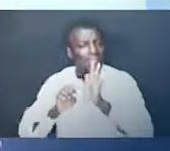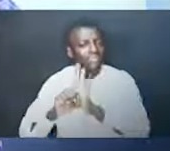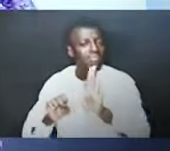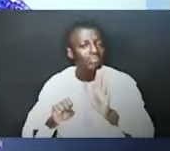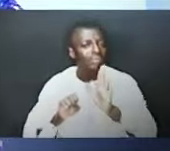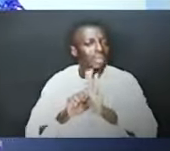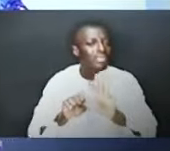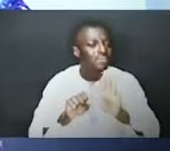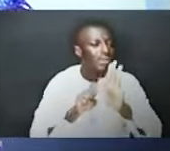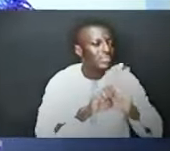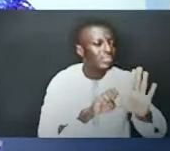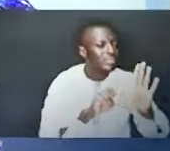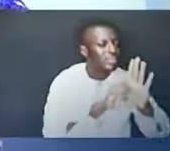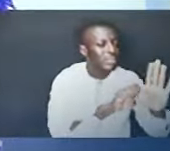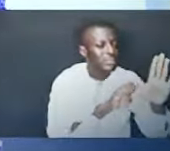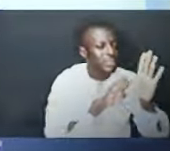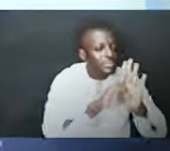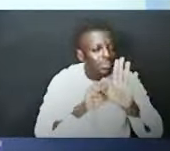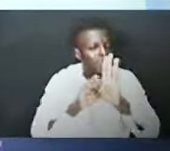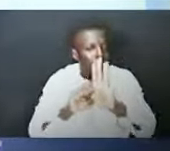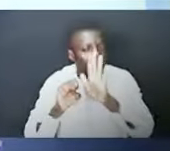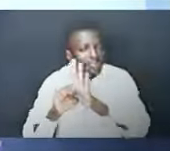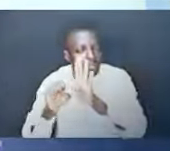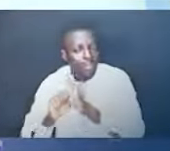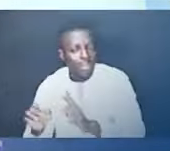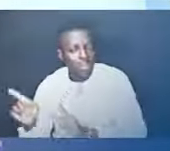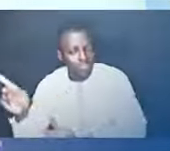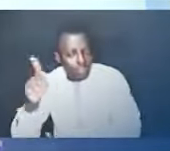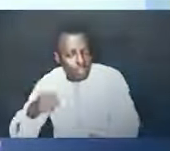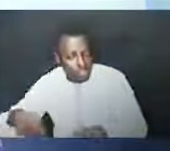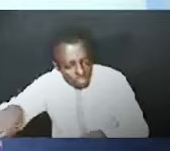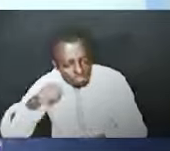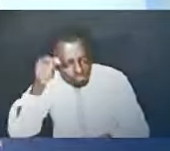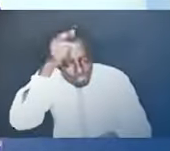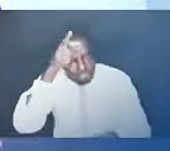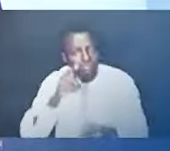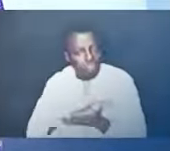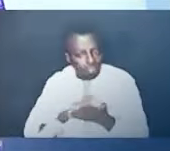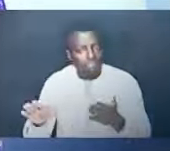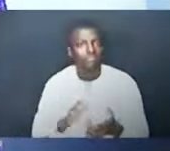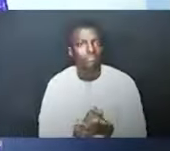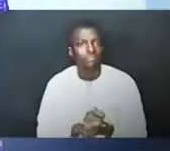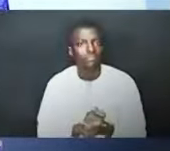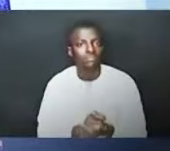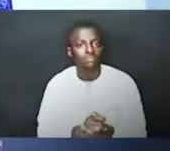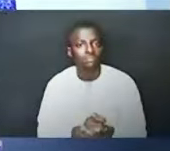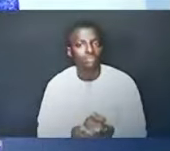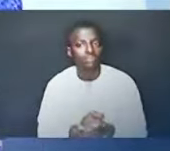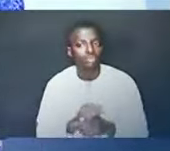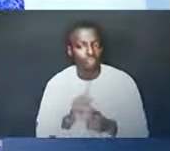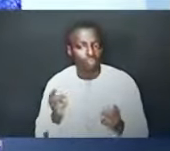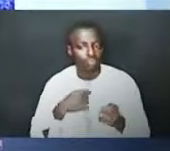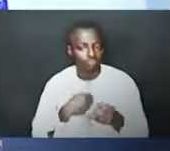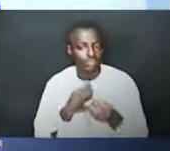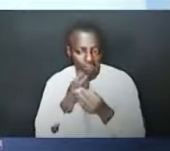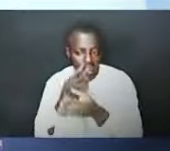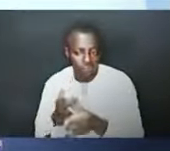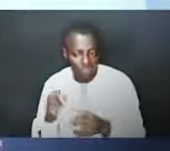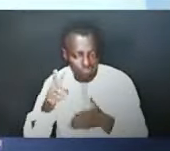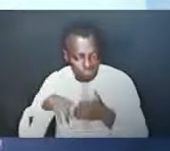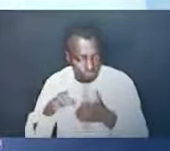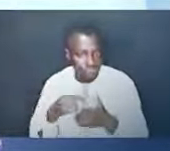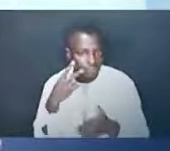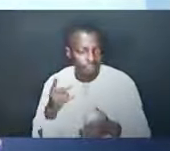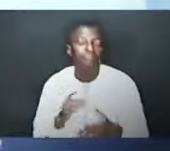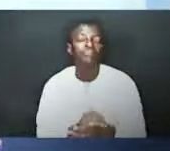can identify with the things Jesus said. Now, so have that in your at the back of your mind as I read